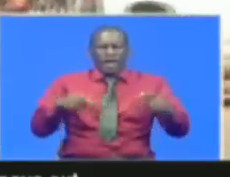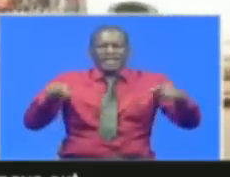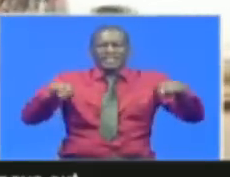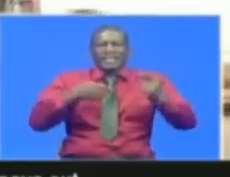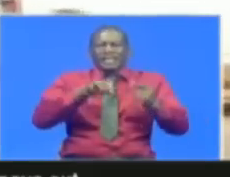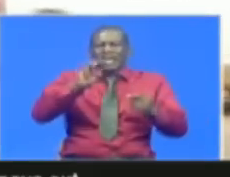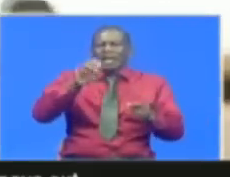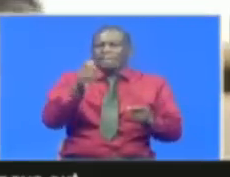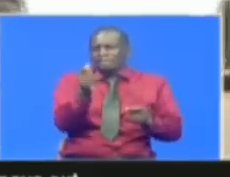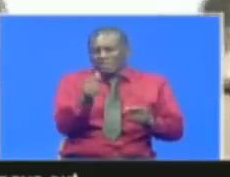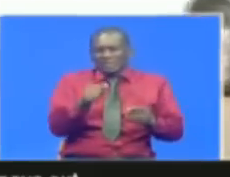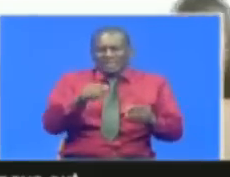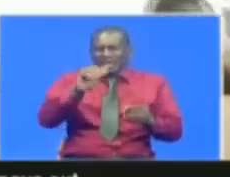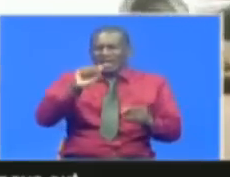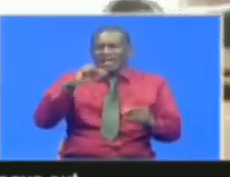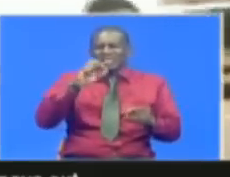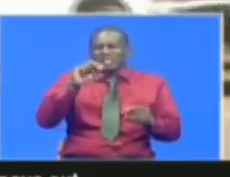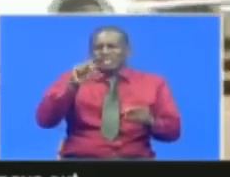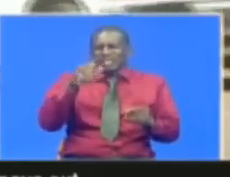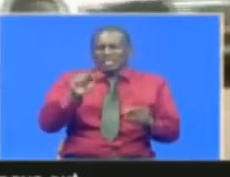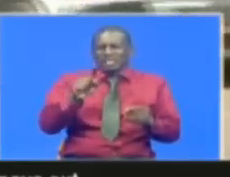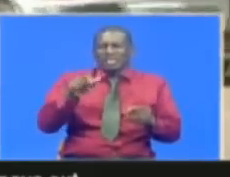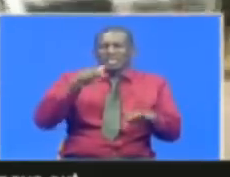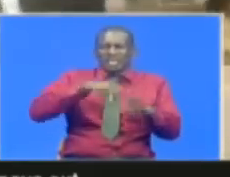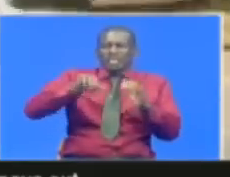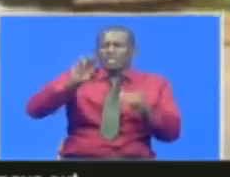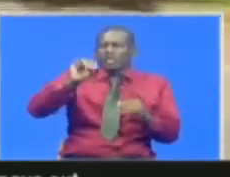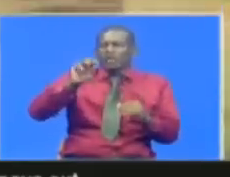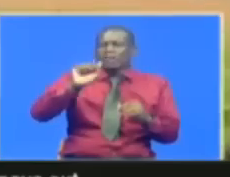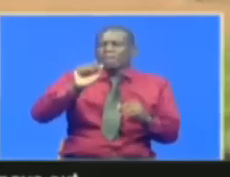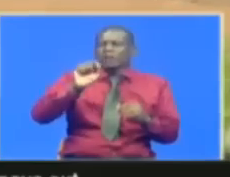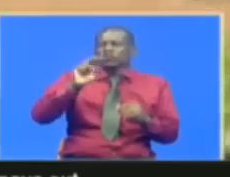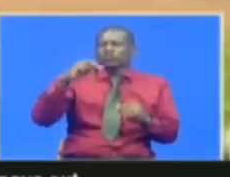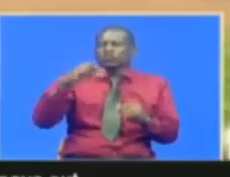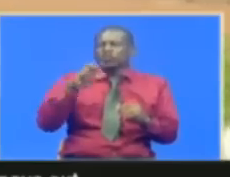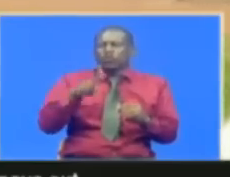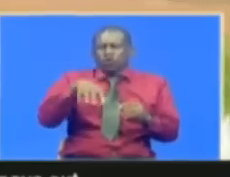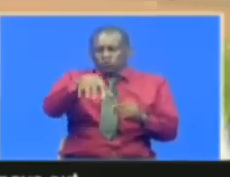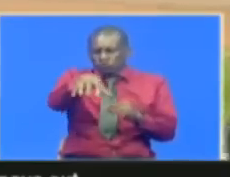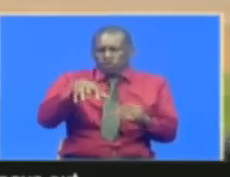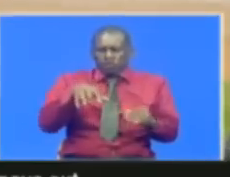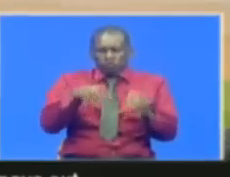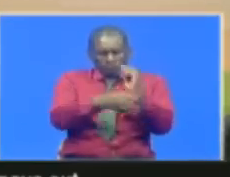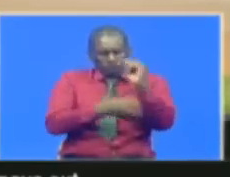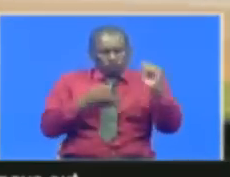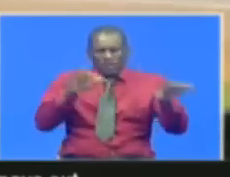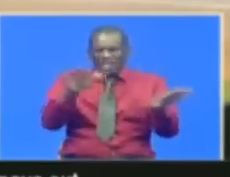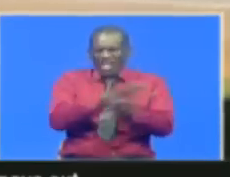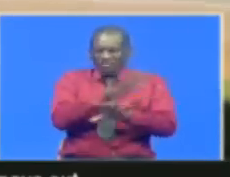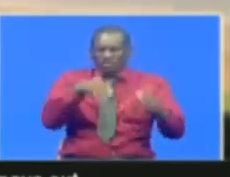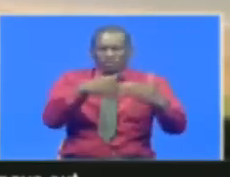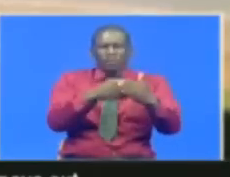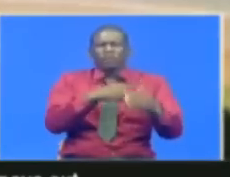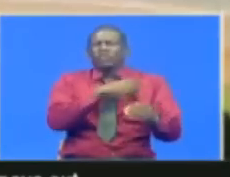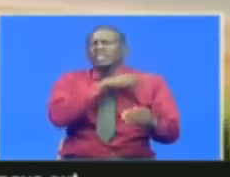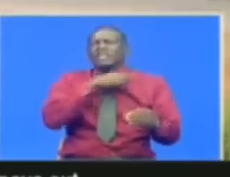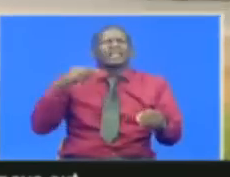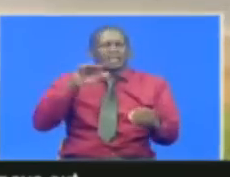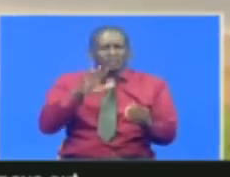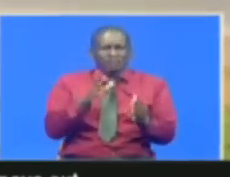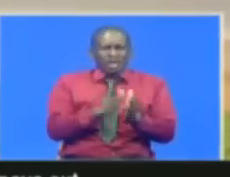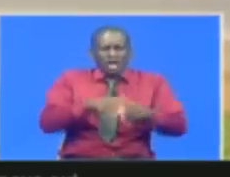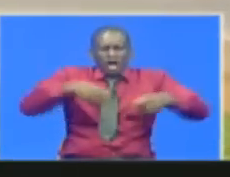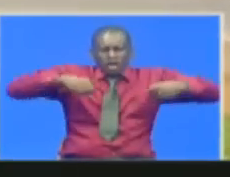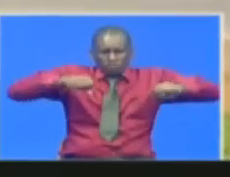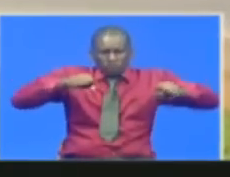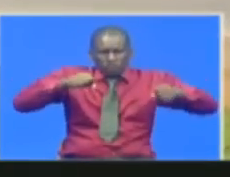at Shibanzi Market in Matungu. He was robbed of all his possessions before being killed. In response, bodaboda